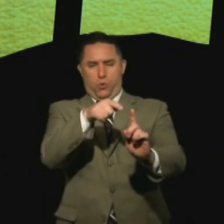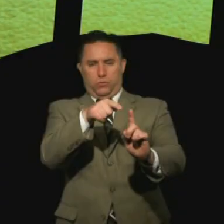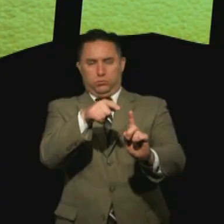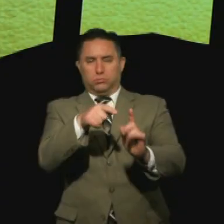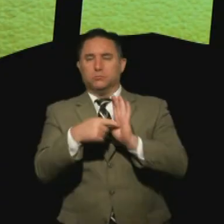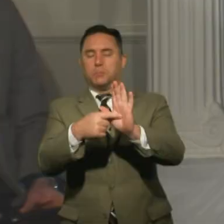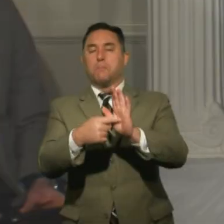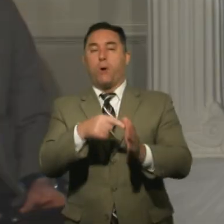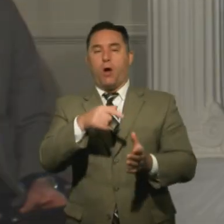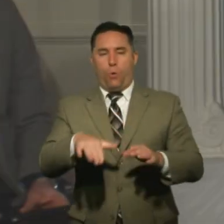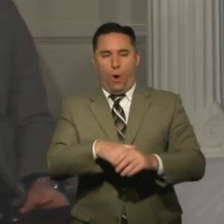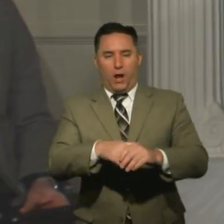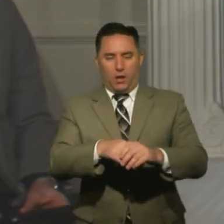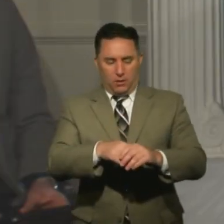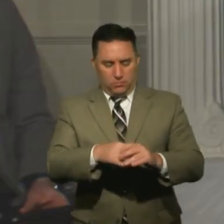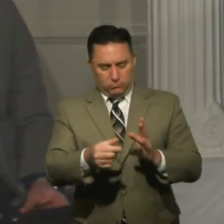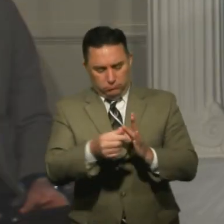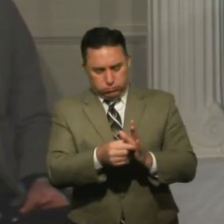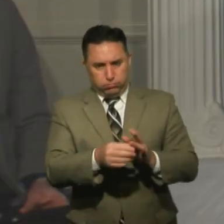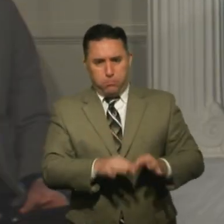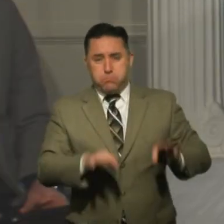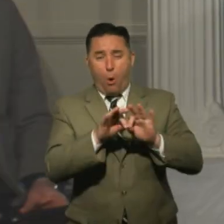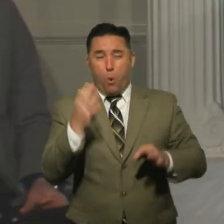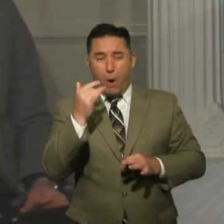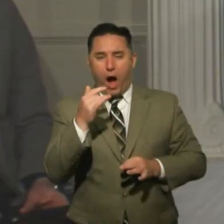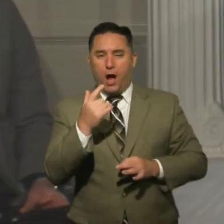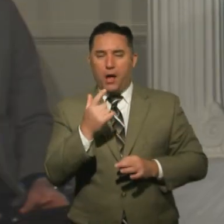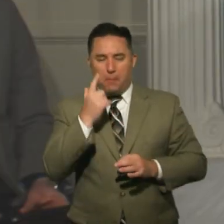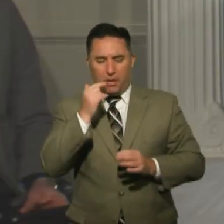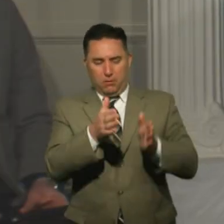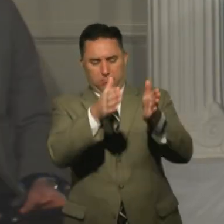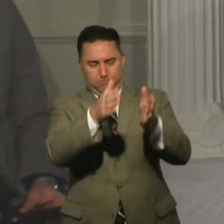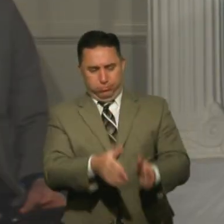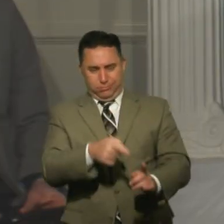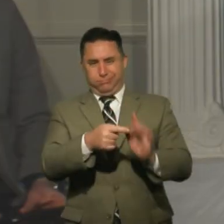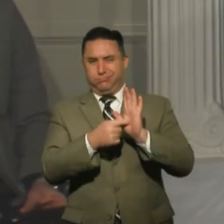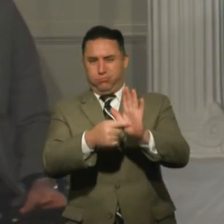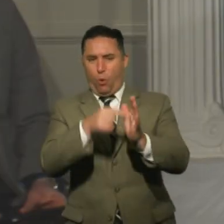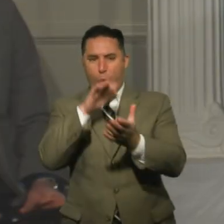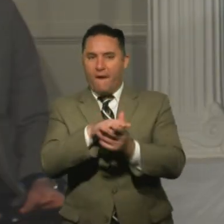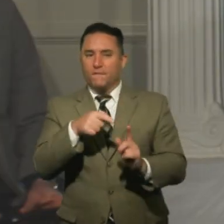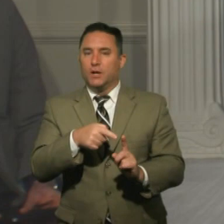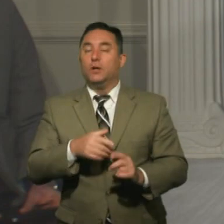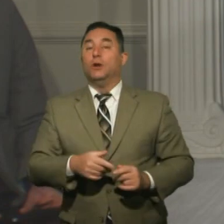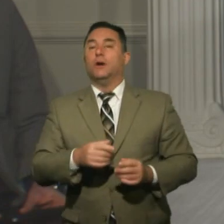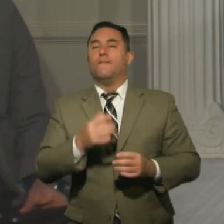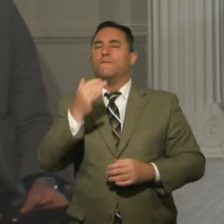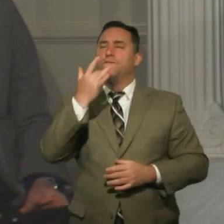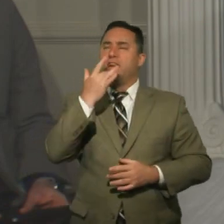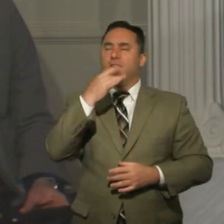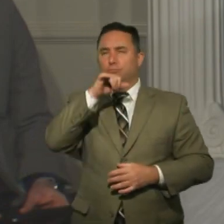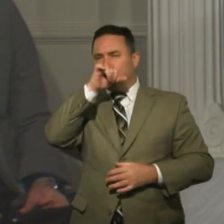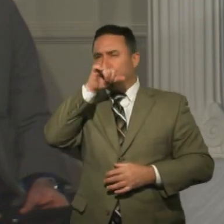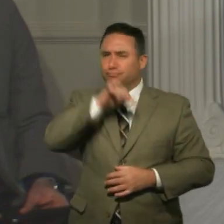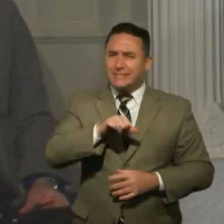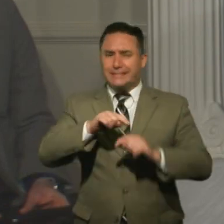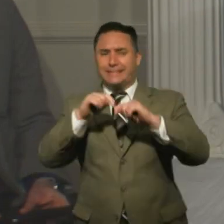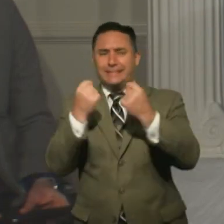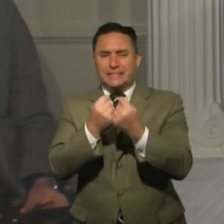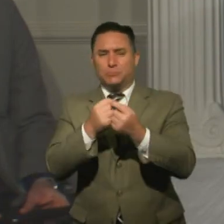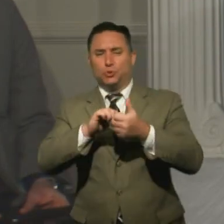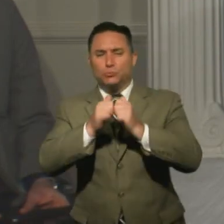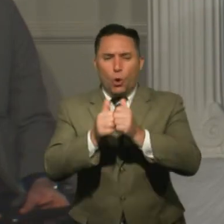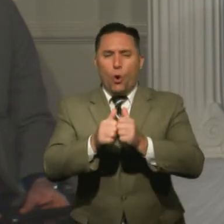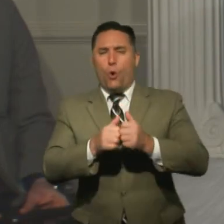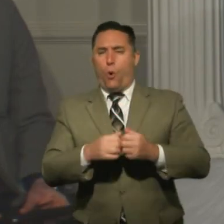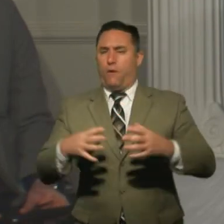wedding ring is important to me because of who it represents. If you have a favorite sports team or if you've had a favorite vacation,